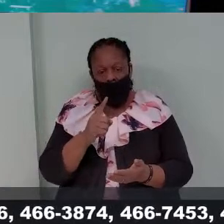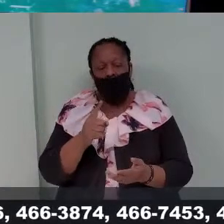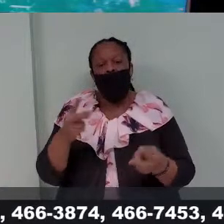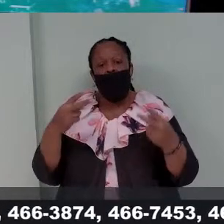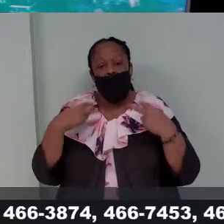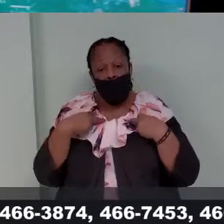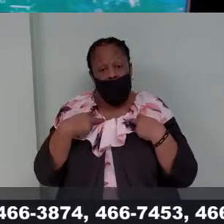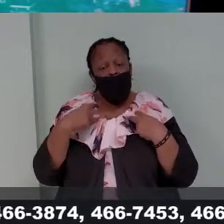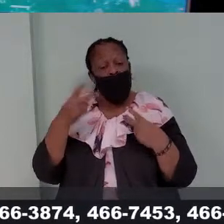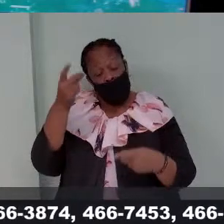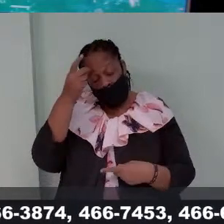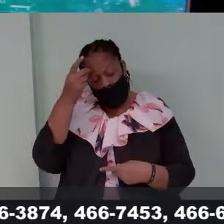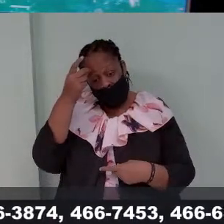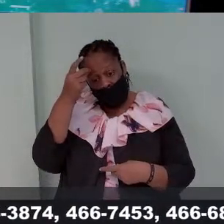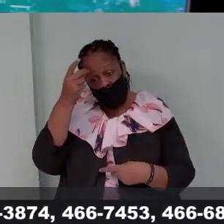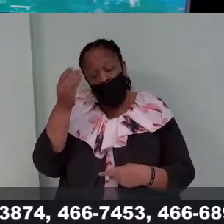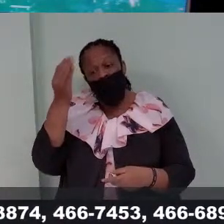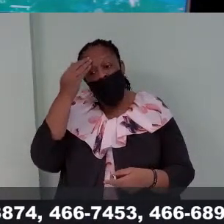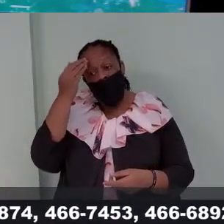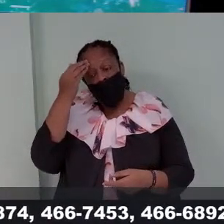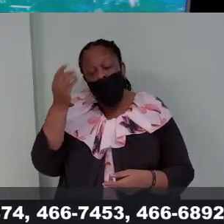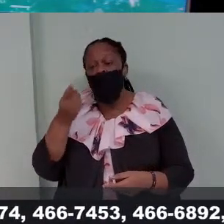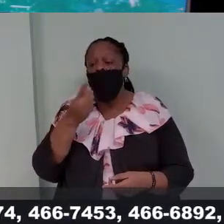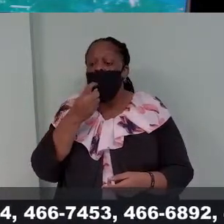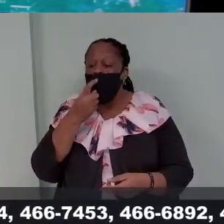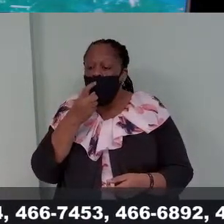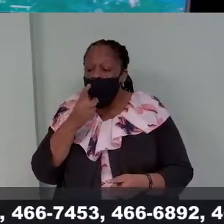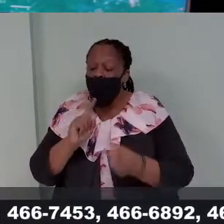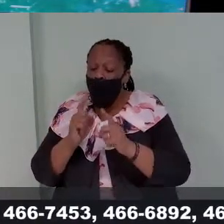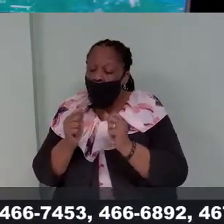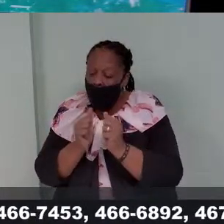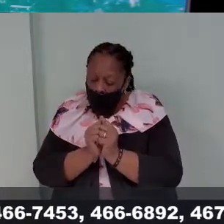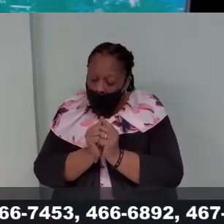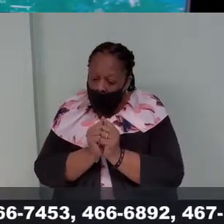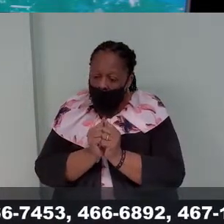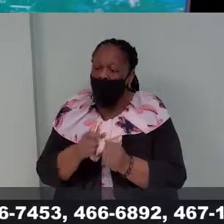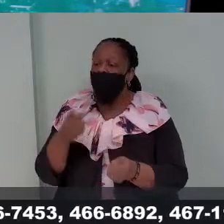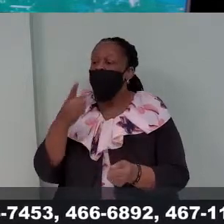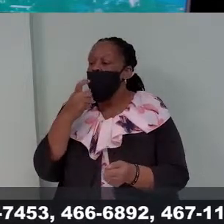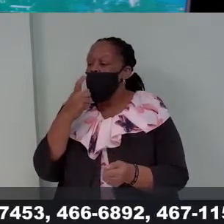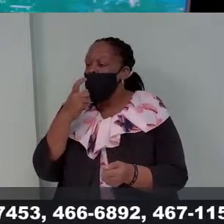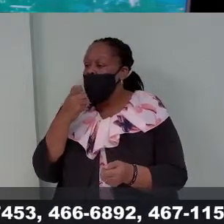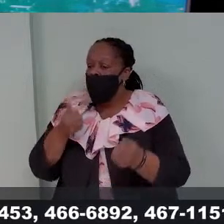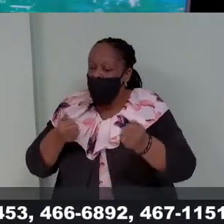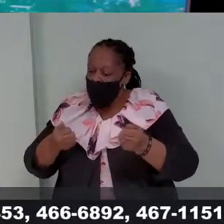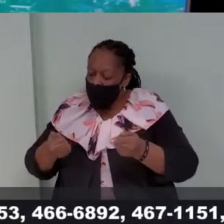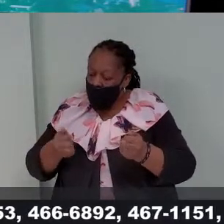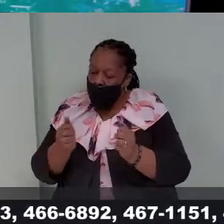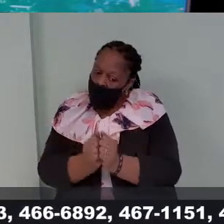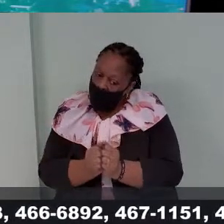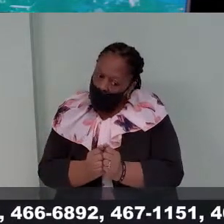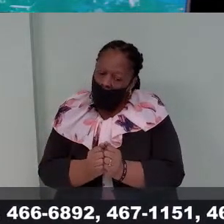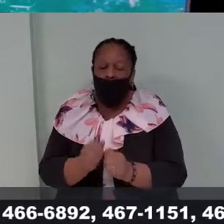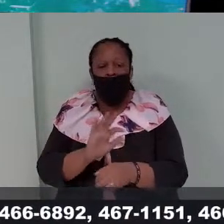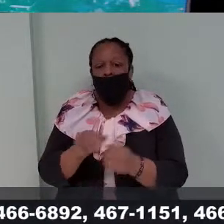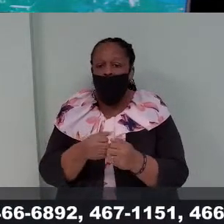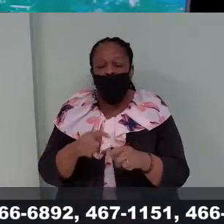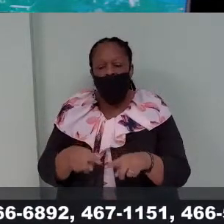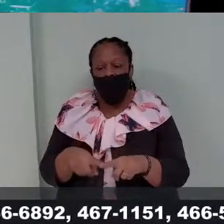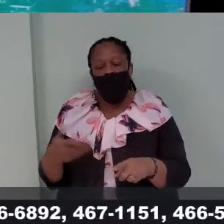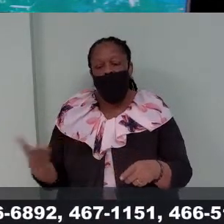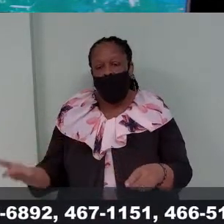outbreak. Now, I want to basically give you an idea of how the accommodation would have